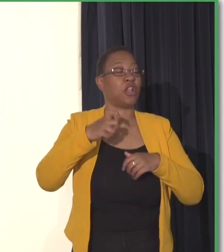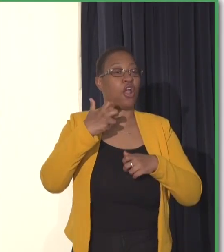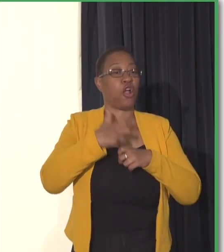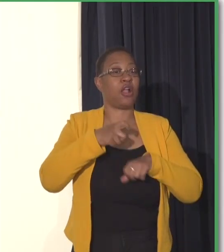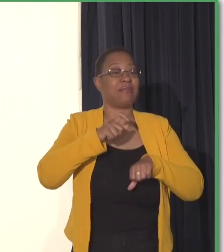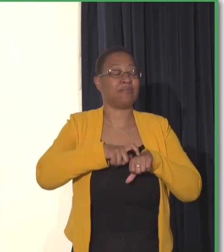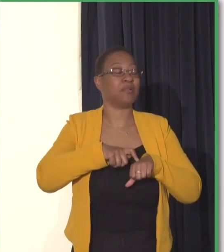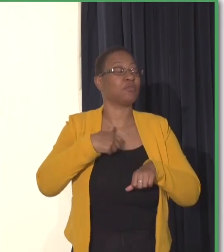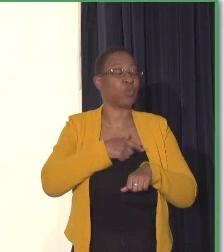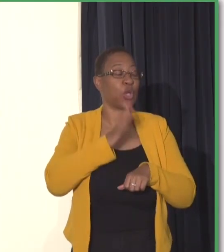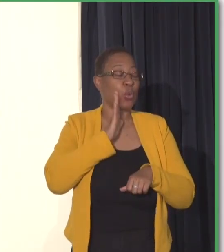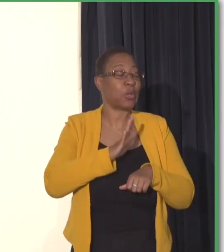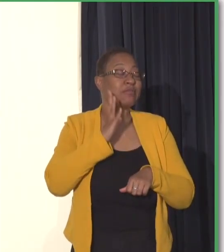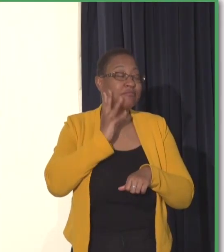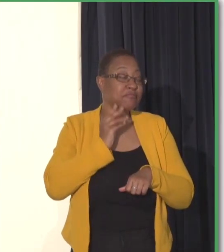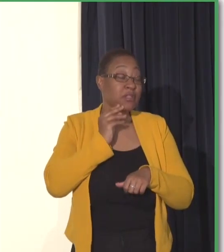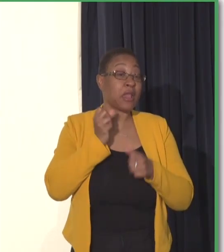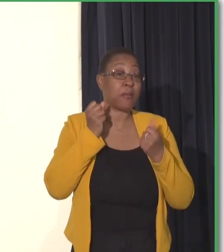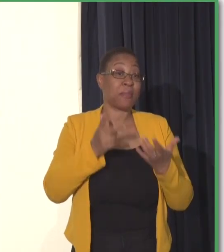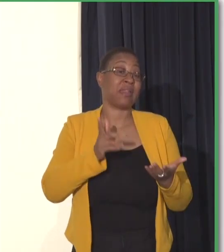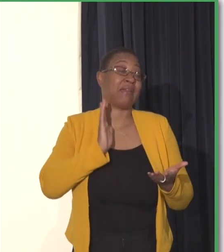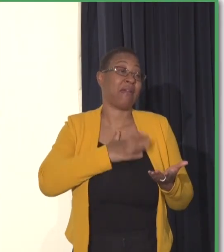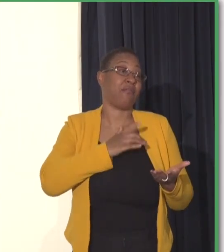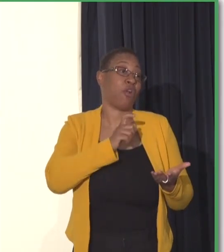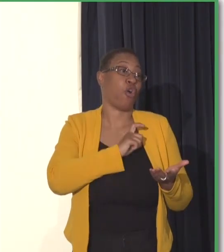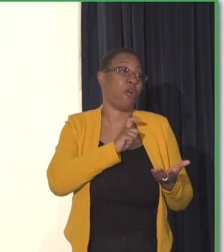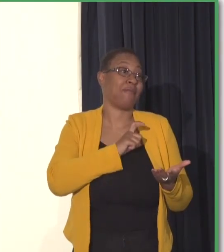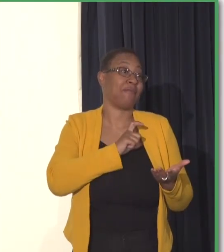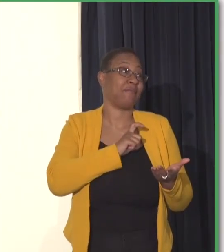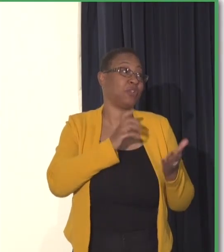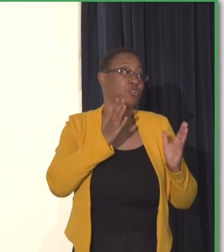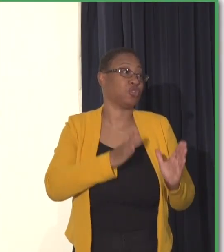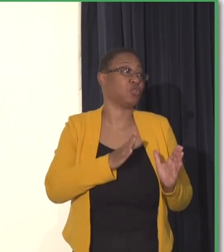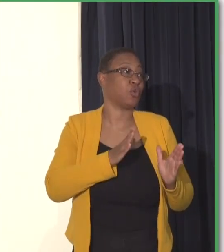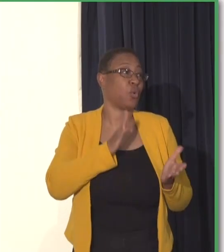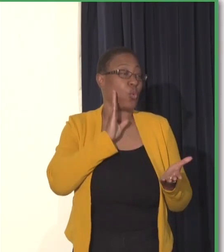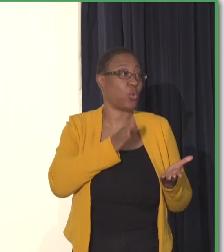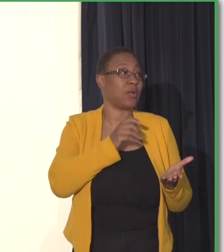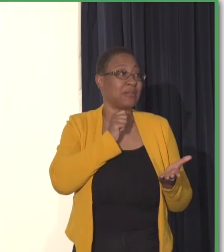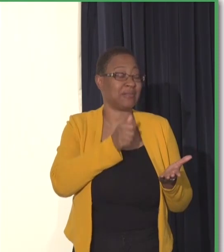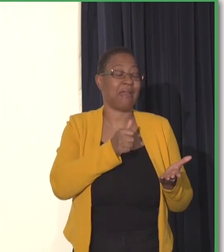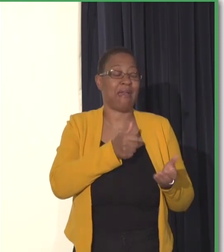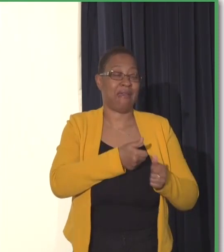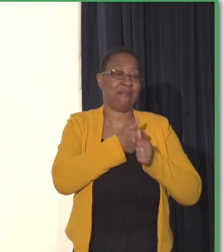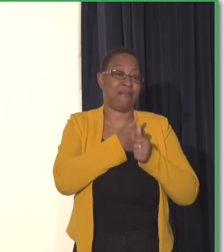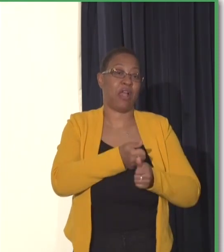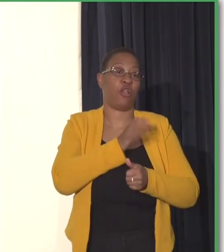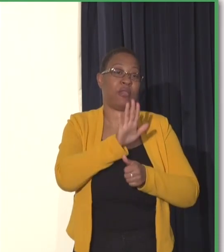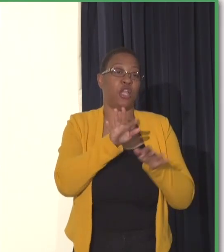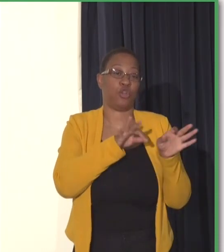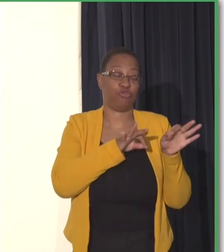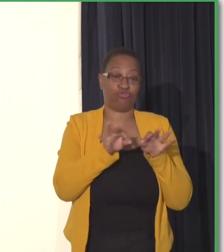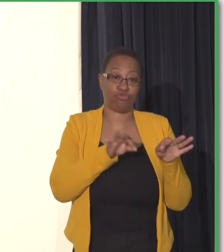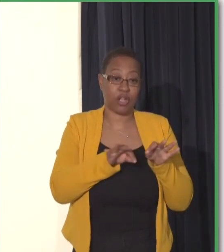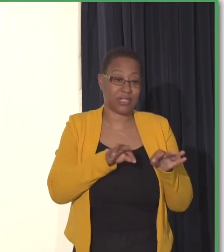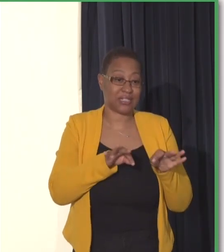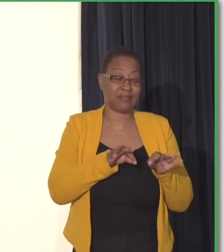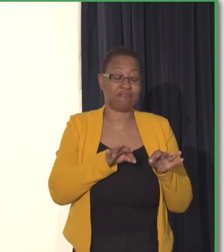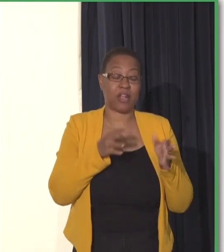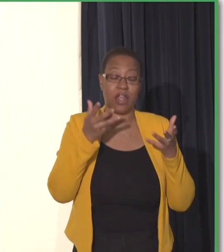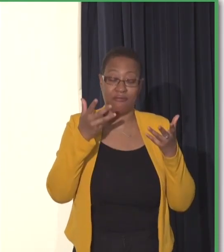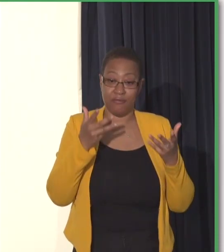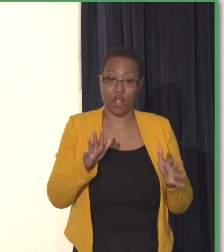we're going to go through, that a lot of our officers will not follow their instructions, as I've